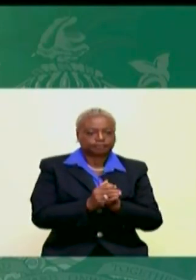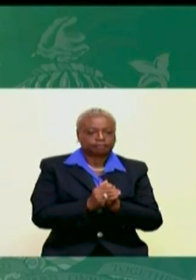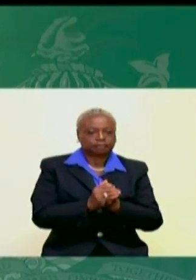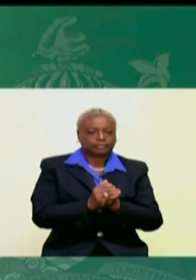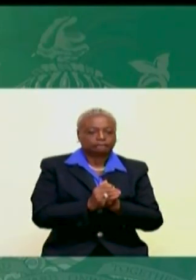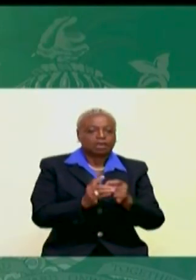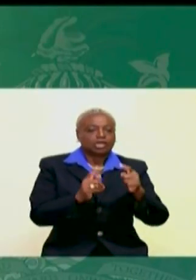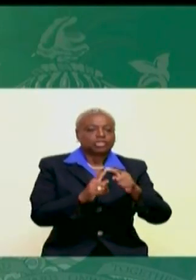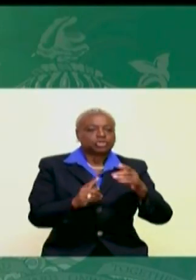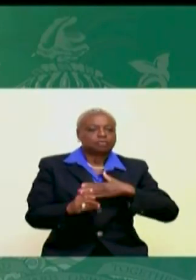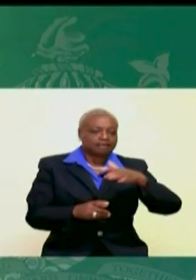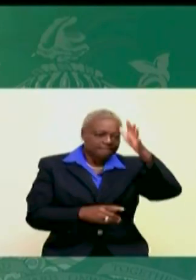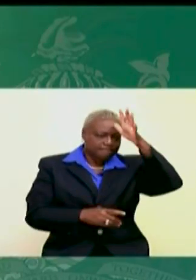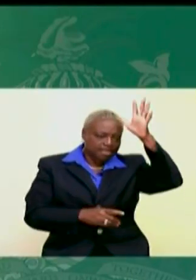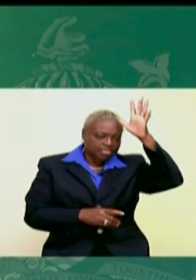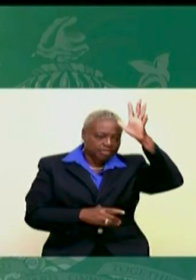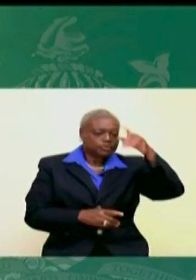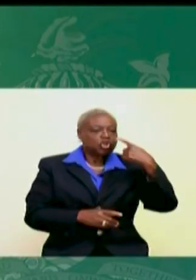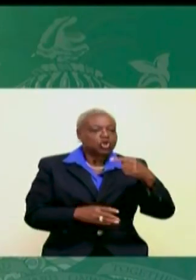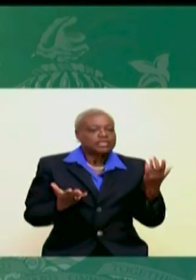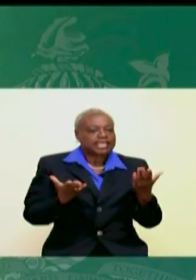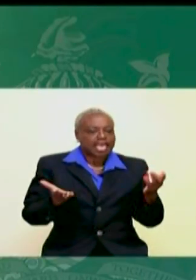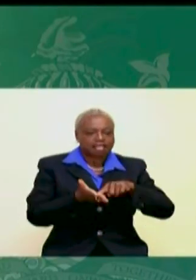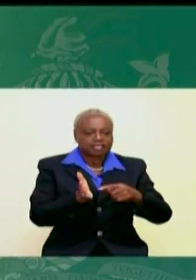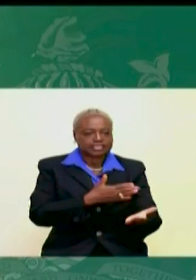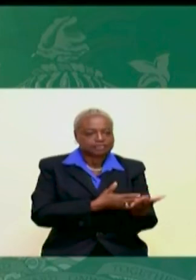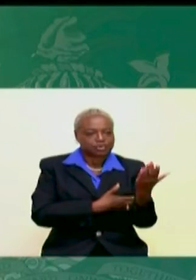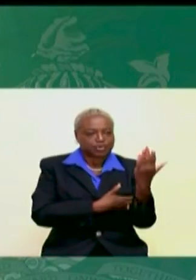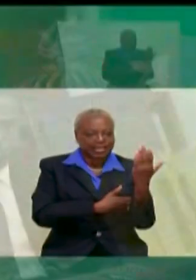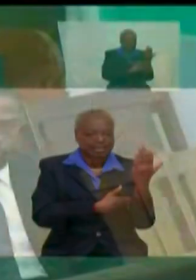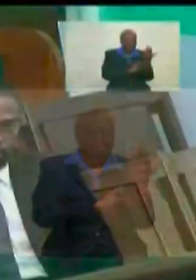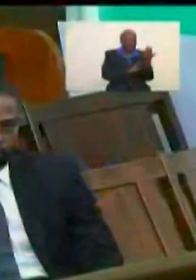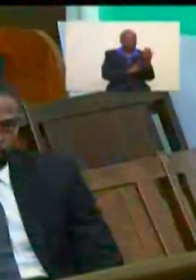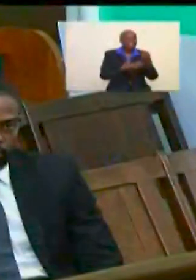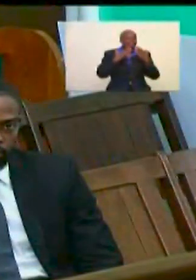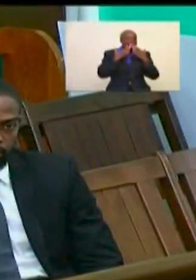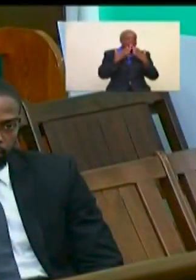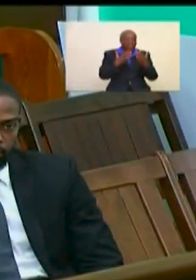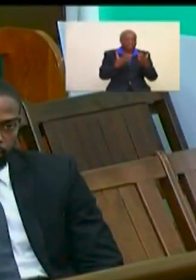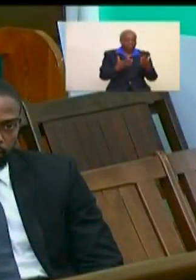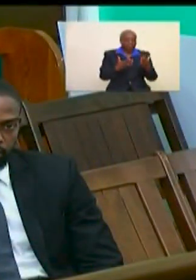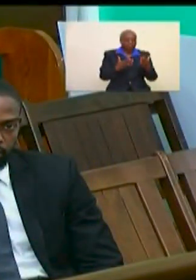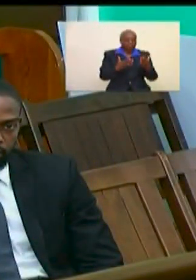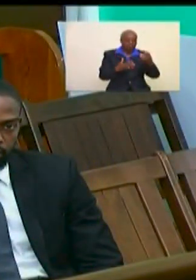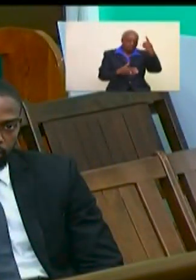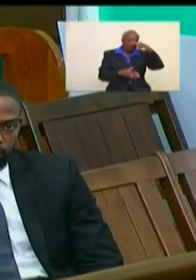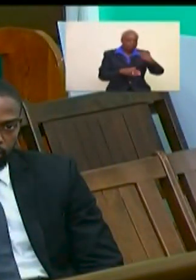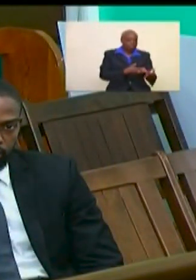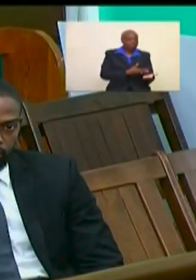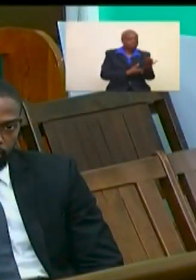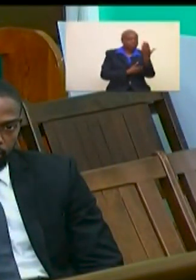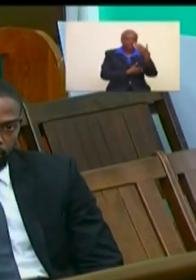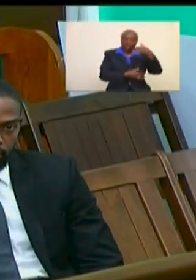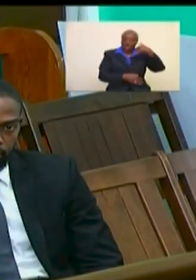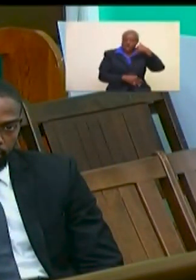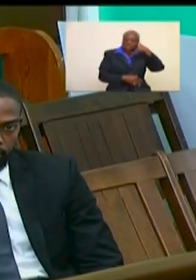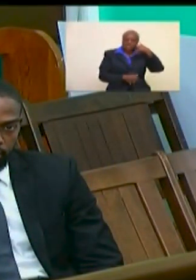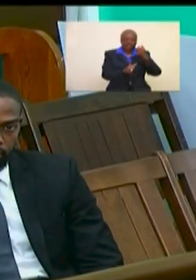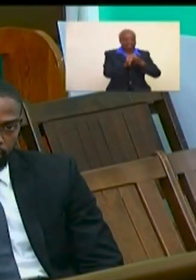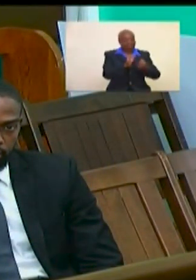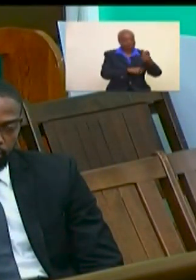To my father, who is here this morning, thank you for the morning calls every